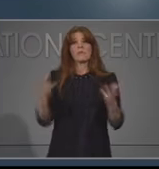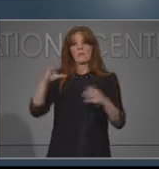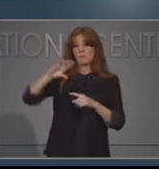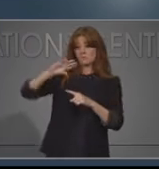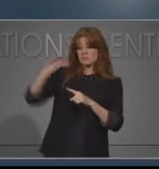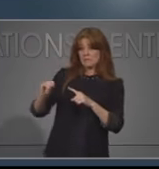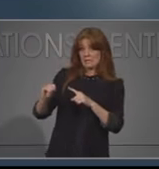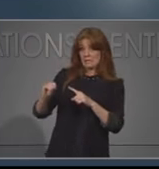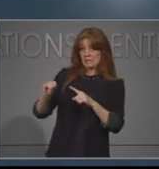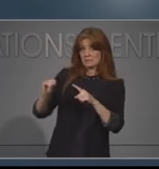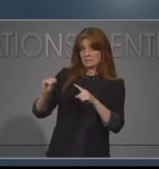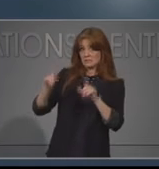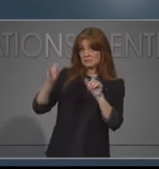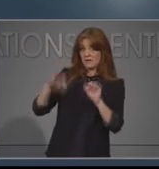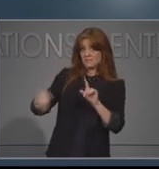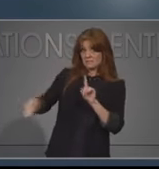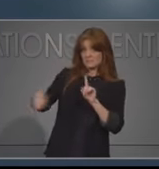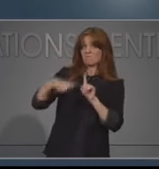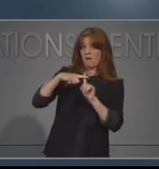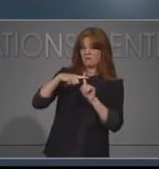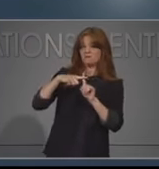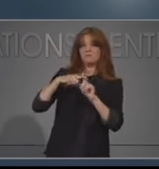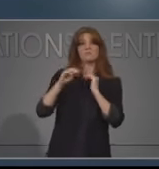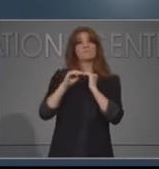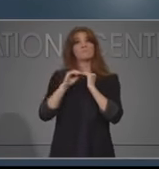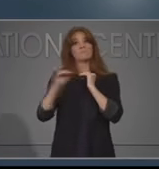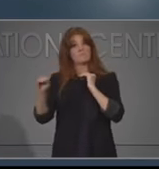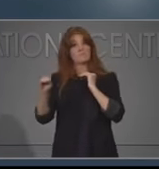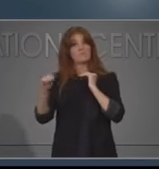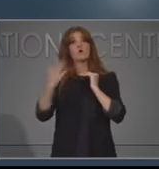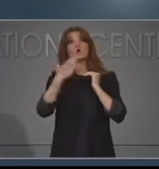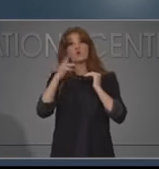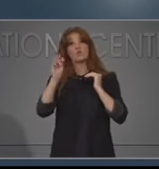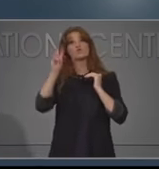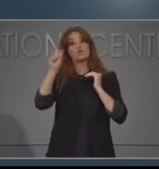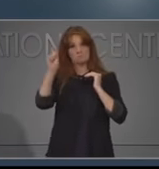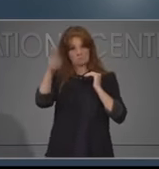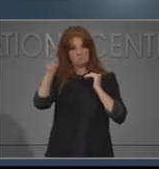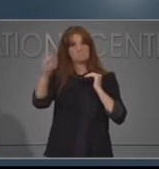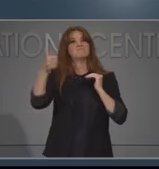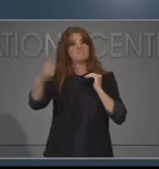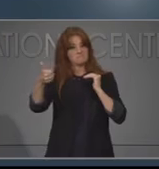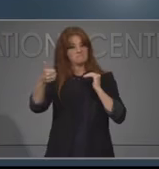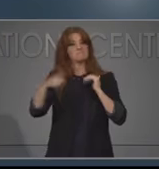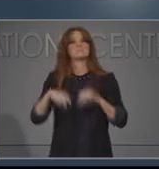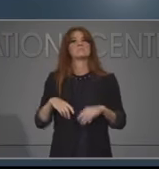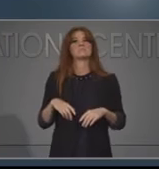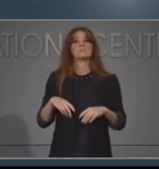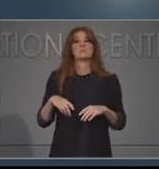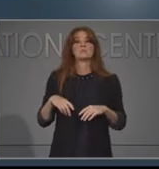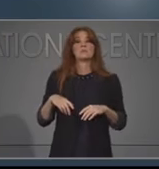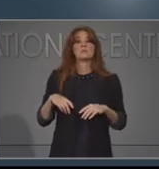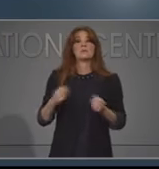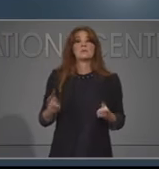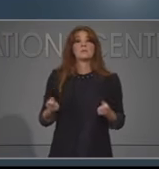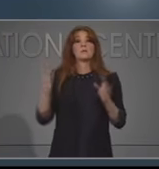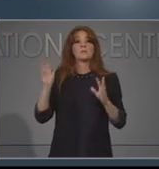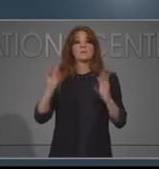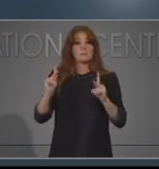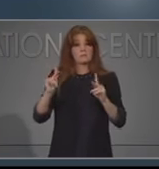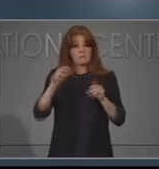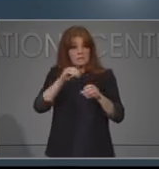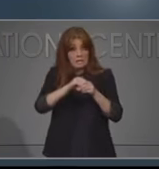tests returning positive remains level, and that's good news, so it gets a green check. And North Carolina's trajectory